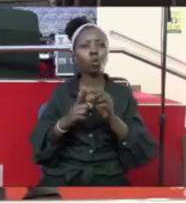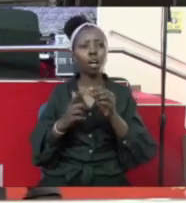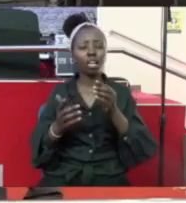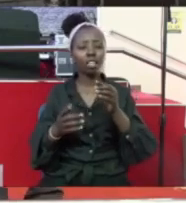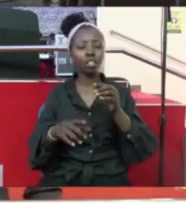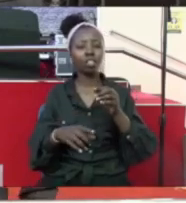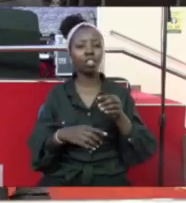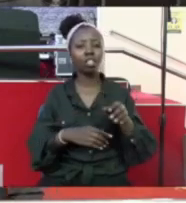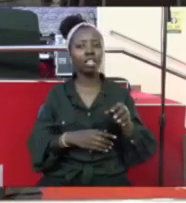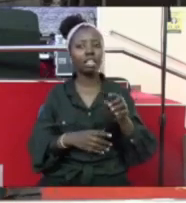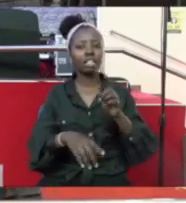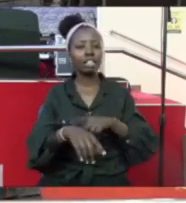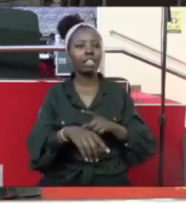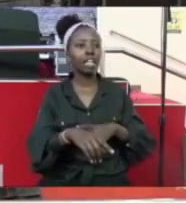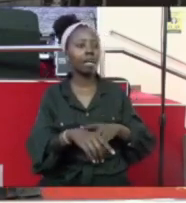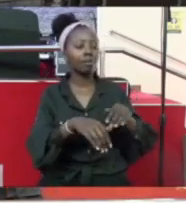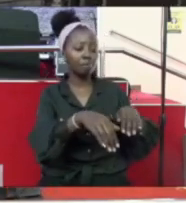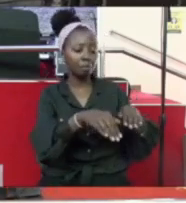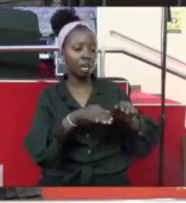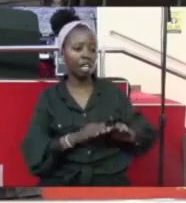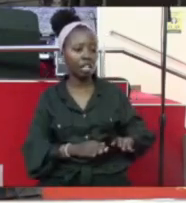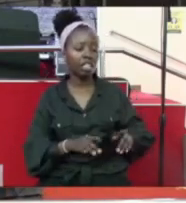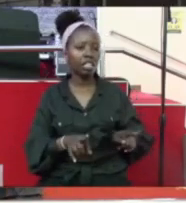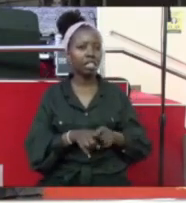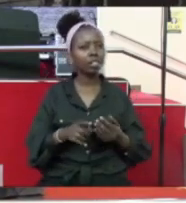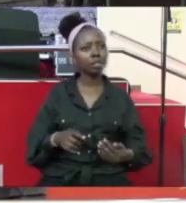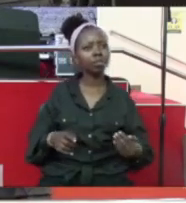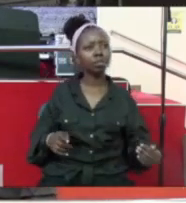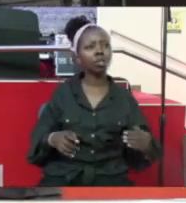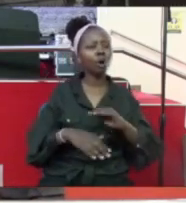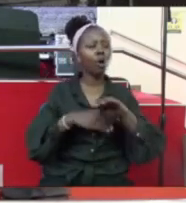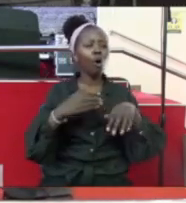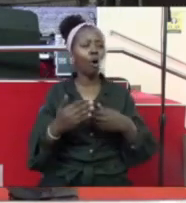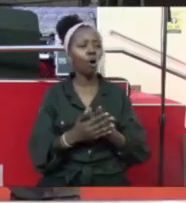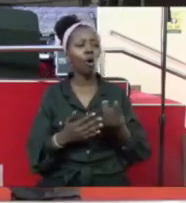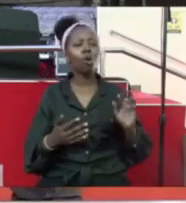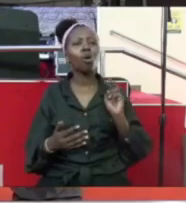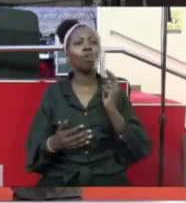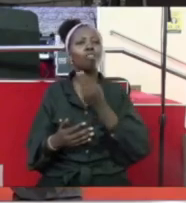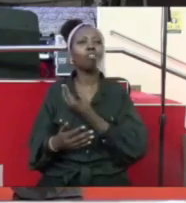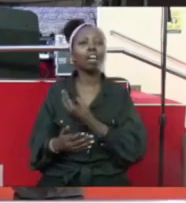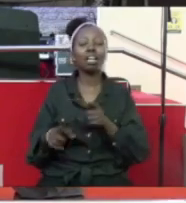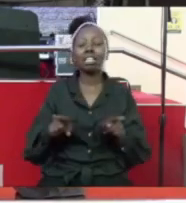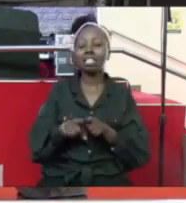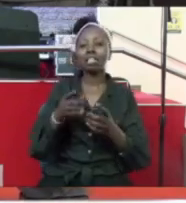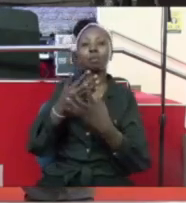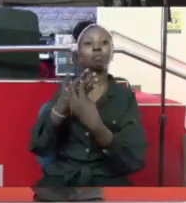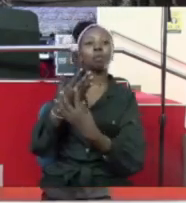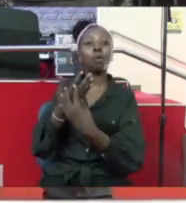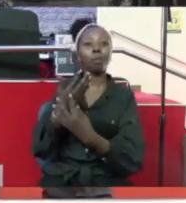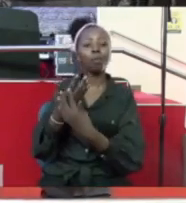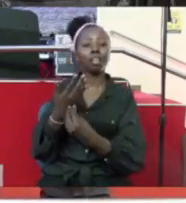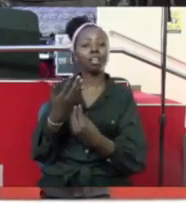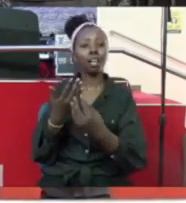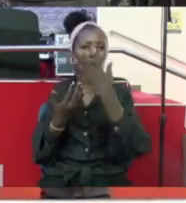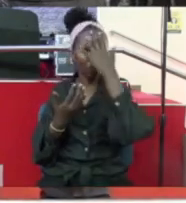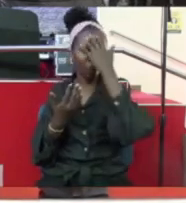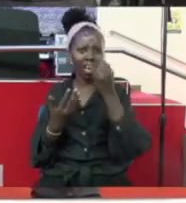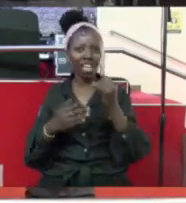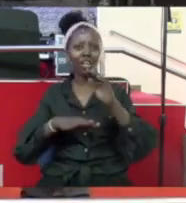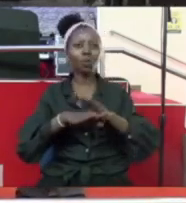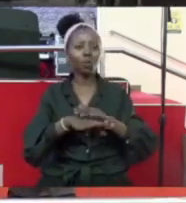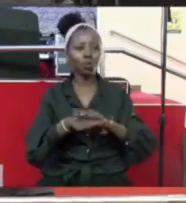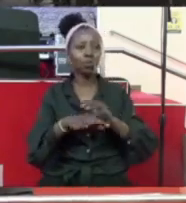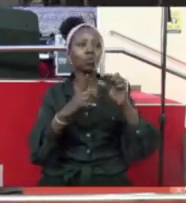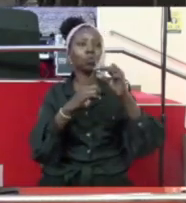kumusu, as children kama watoto wake, all of us is like we are copying from each other. Sisi sote ni kama tulikuwa tunanakili